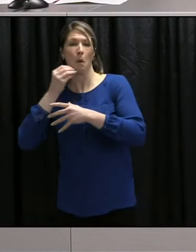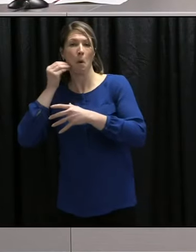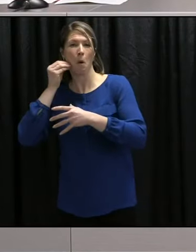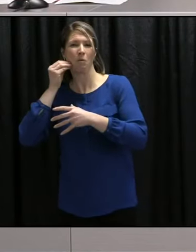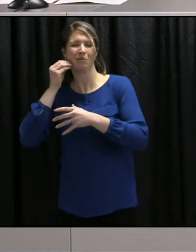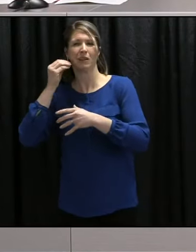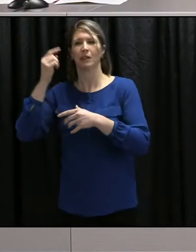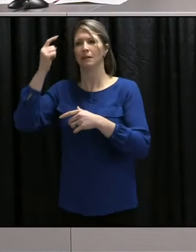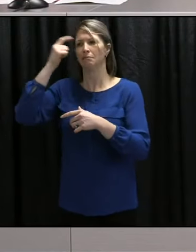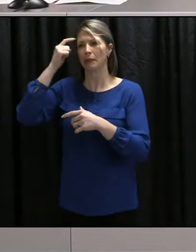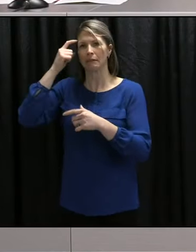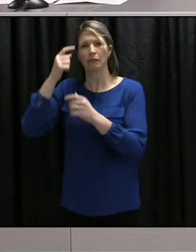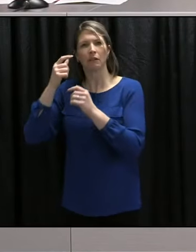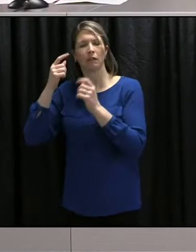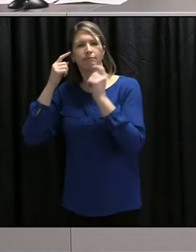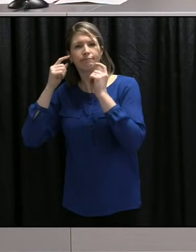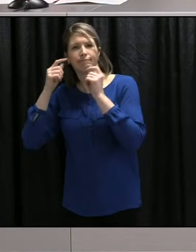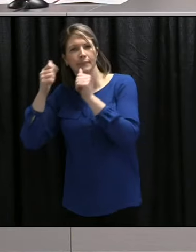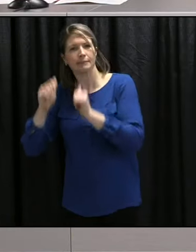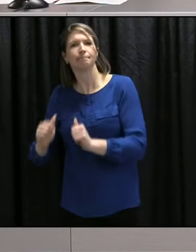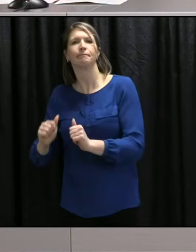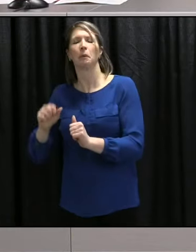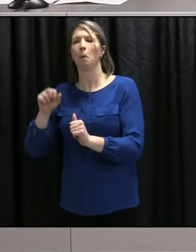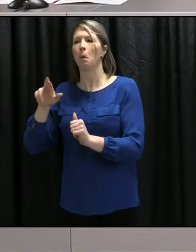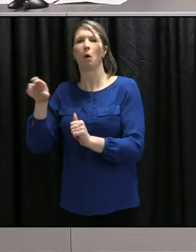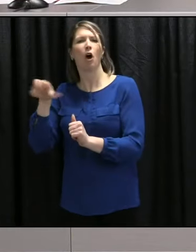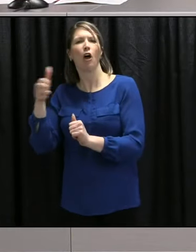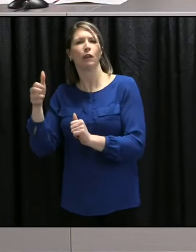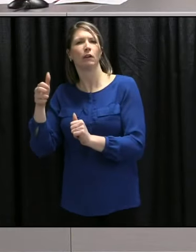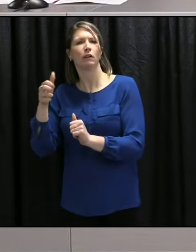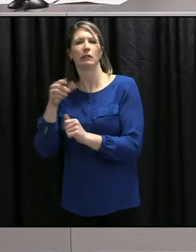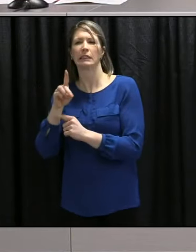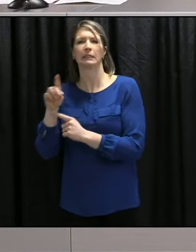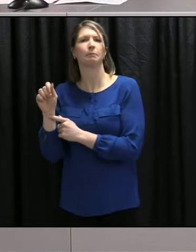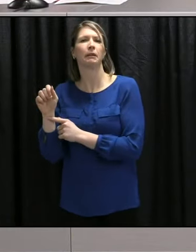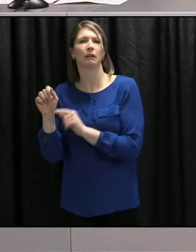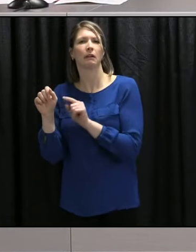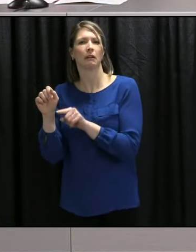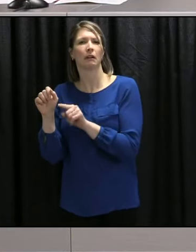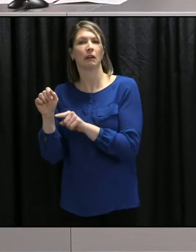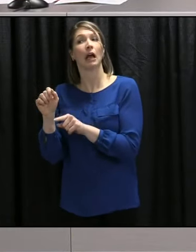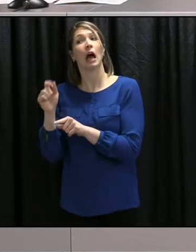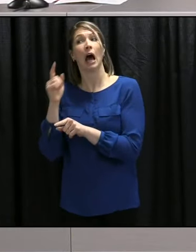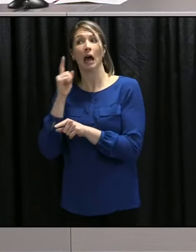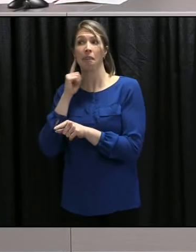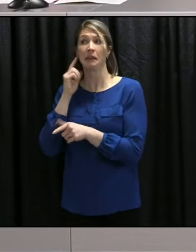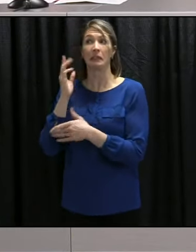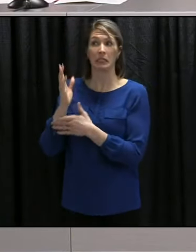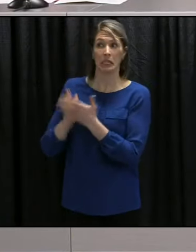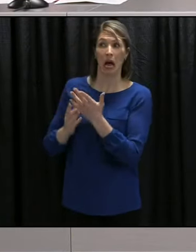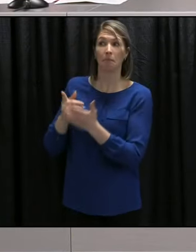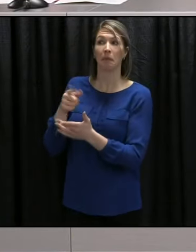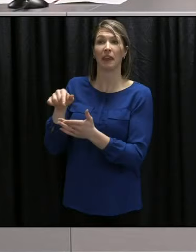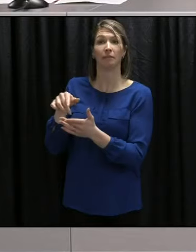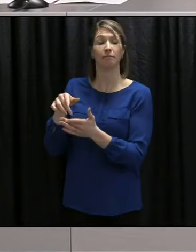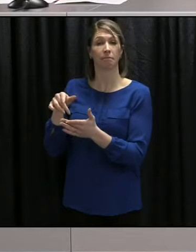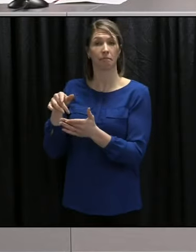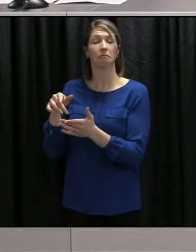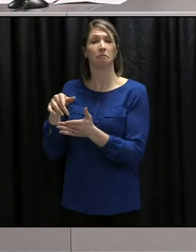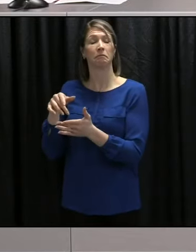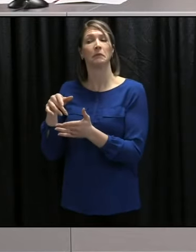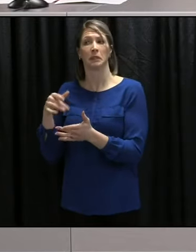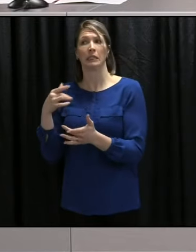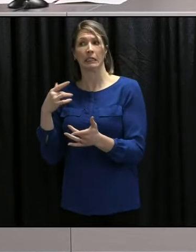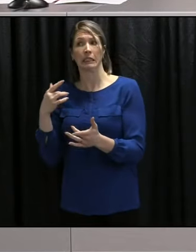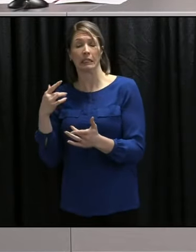disabilities or, autism, that sort of thing? They also were falling through the cracks, I would think, in this attempt to crack